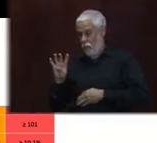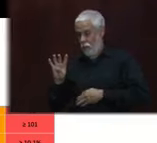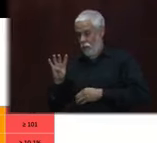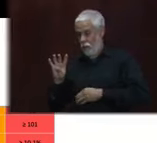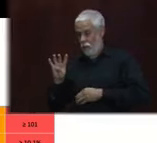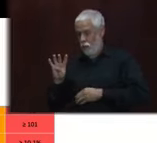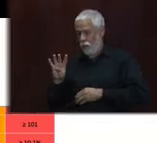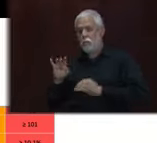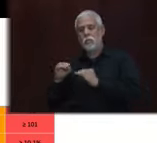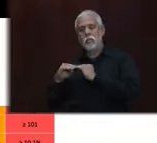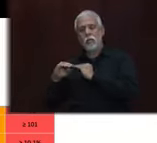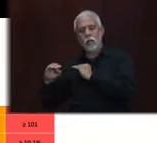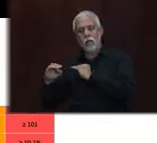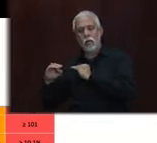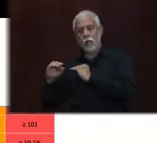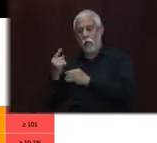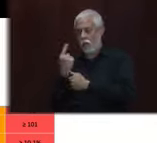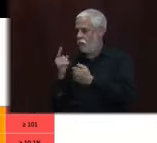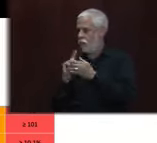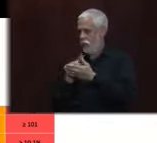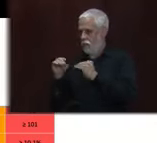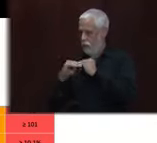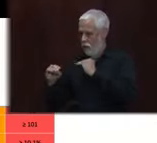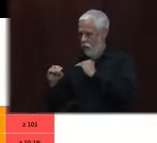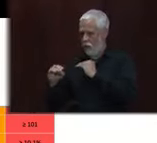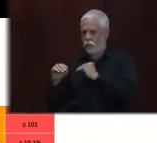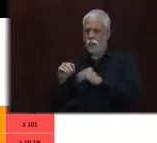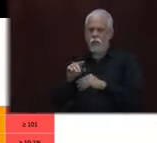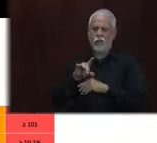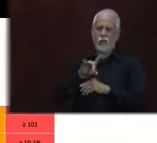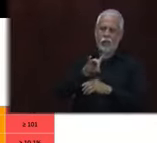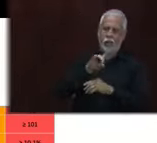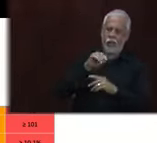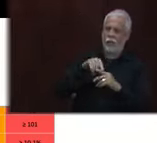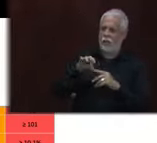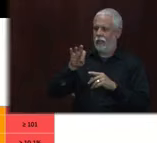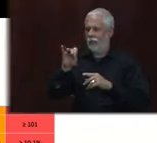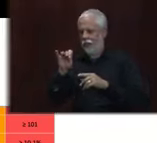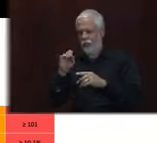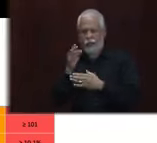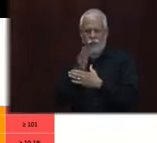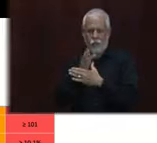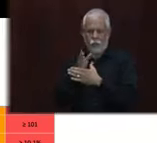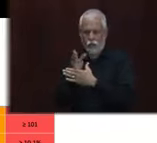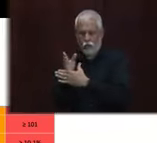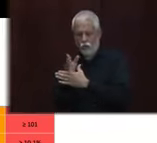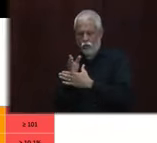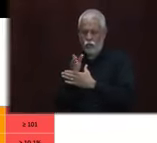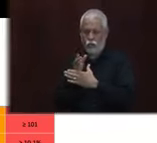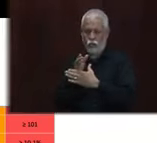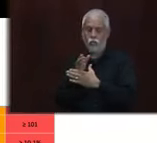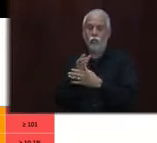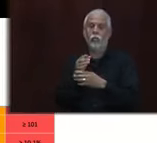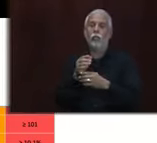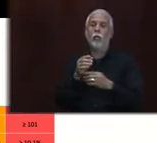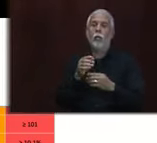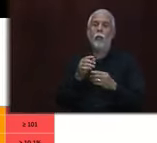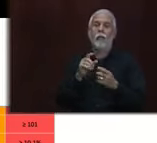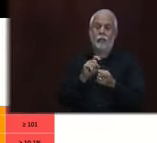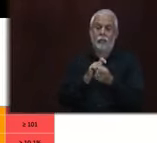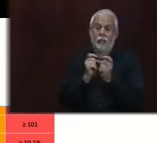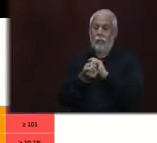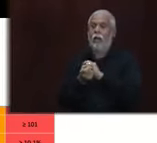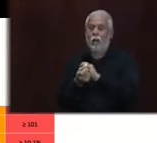said, that remained stable all last week, ranging from about 80 to 90 on average. And then that